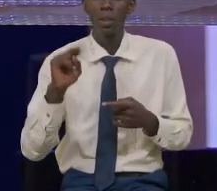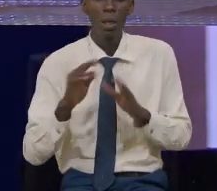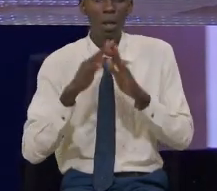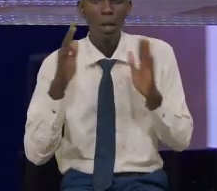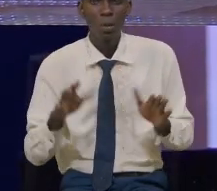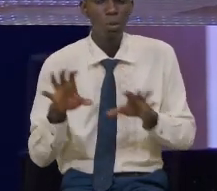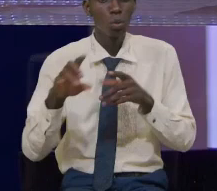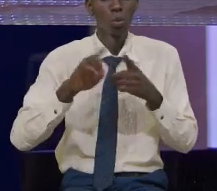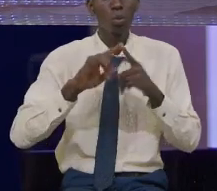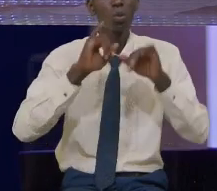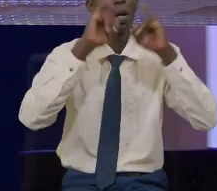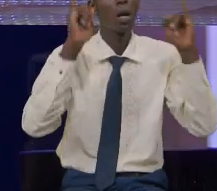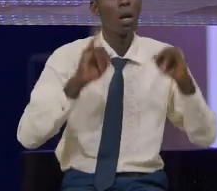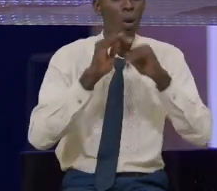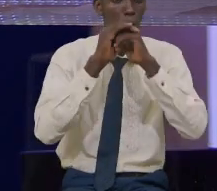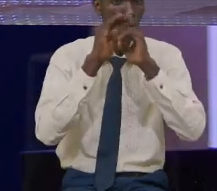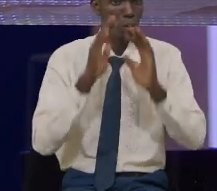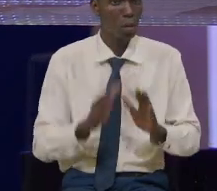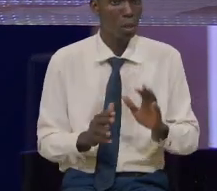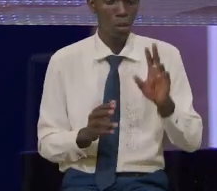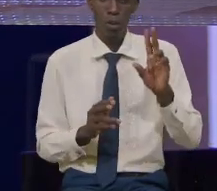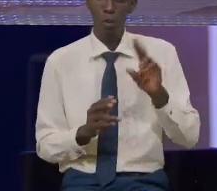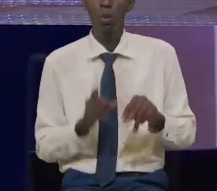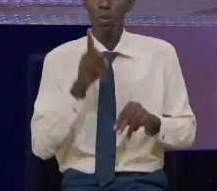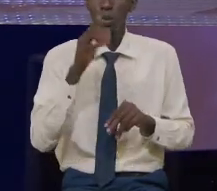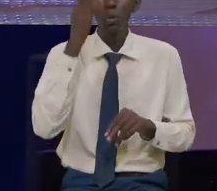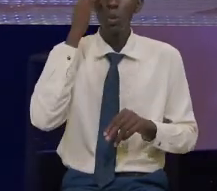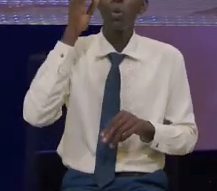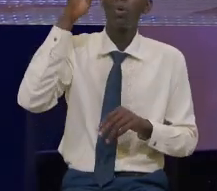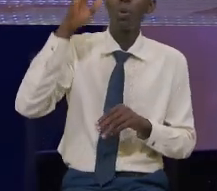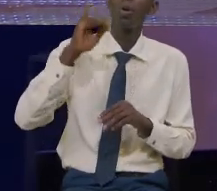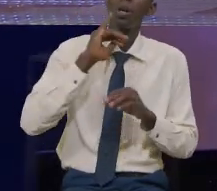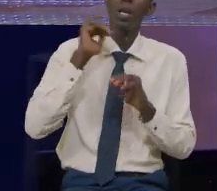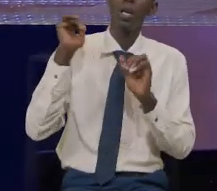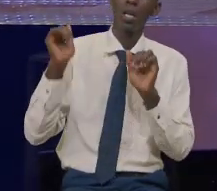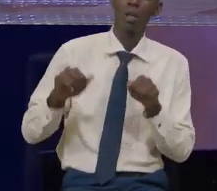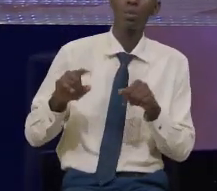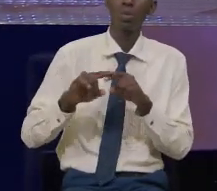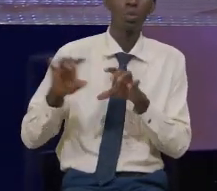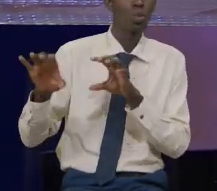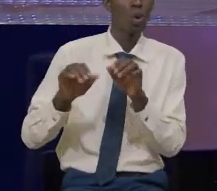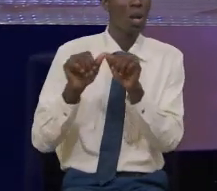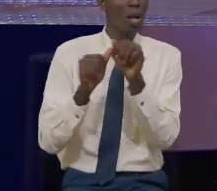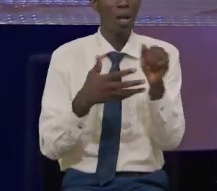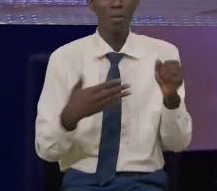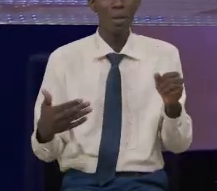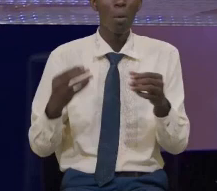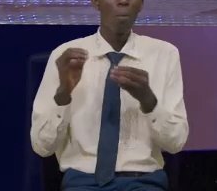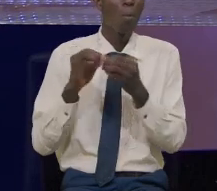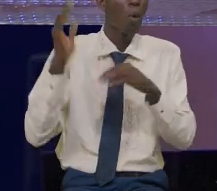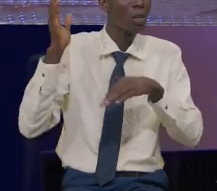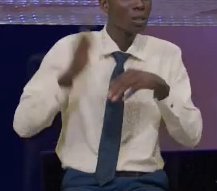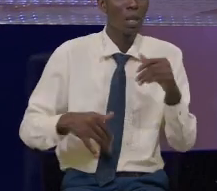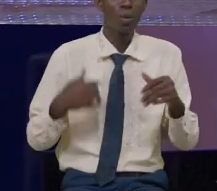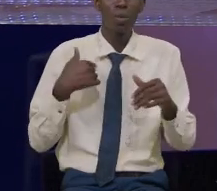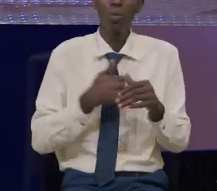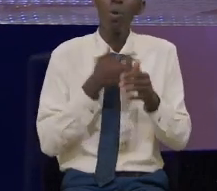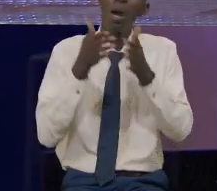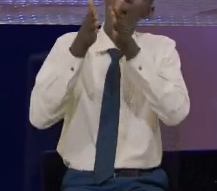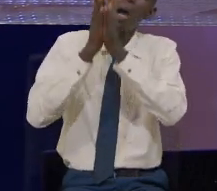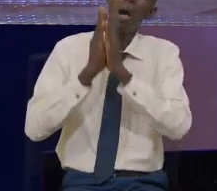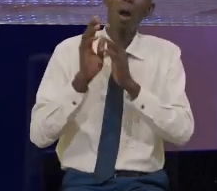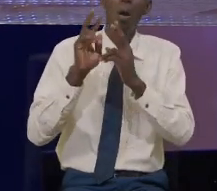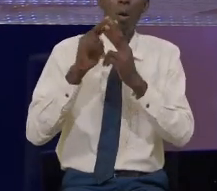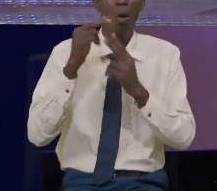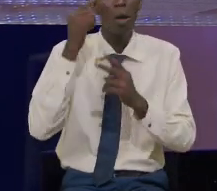idol worshippers? You know, God is able to do everything beyond what we ask or